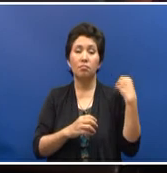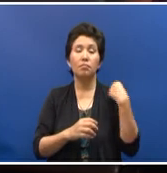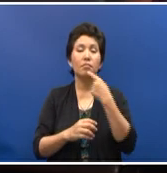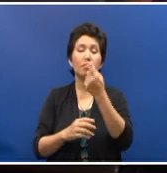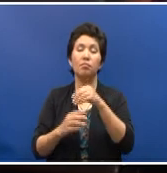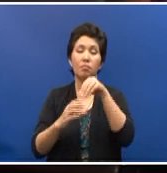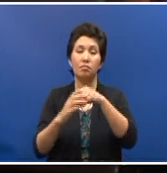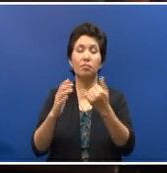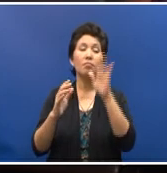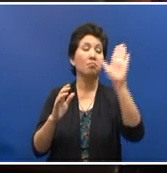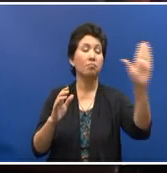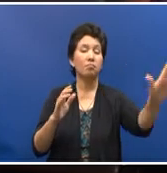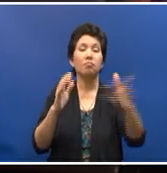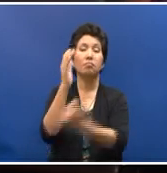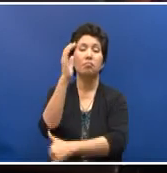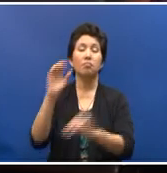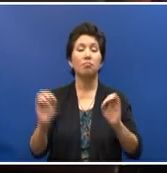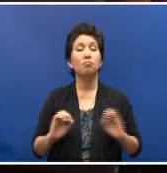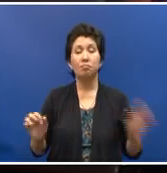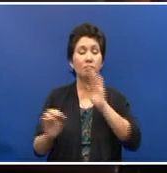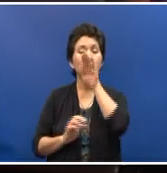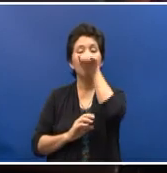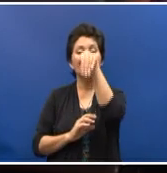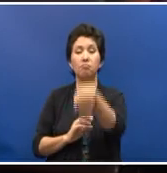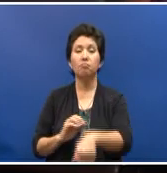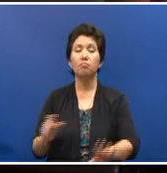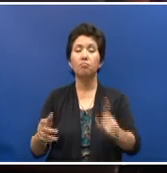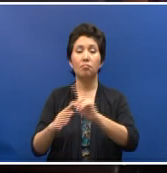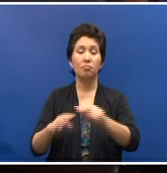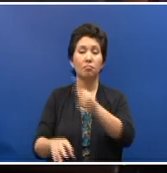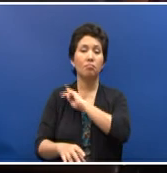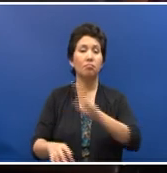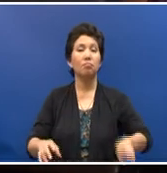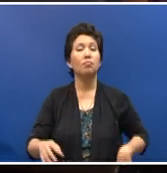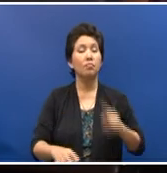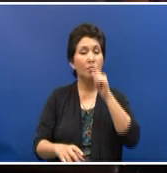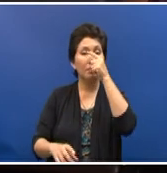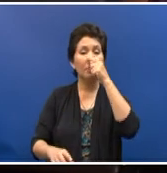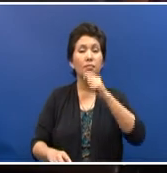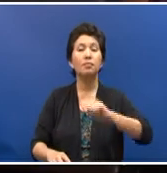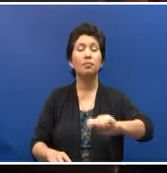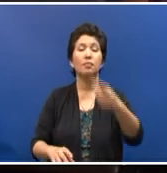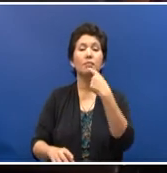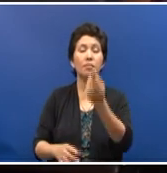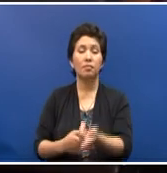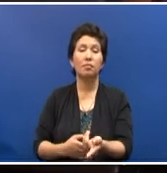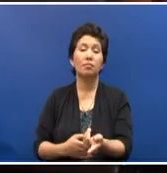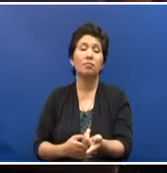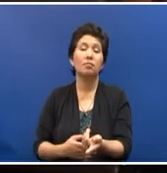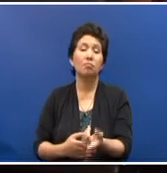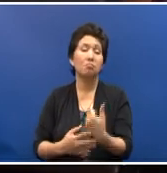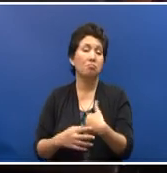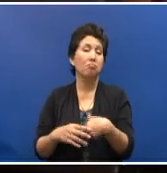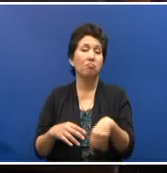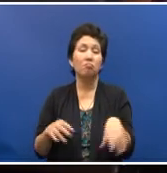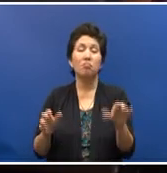their country they do not have elephants, okay, and then simply King Mongkut interpret